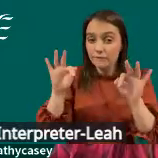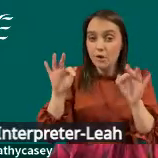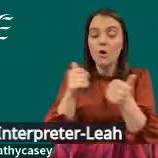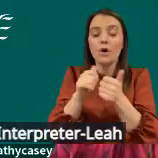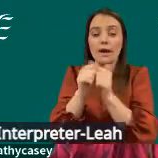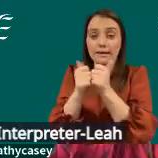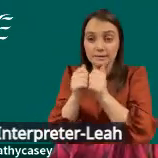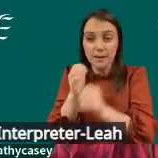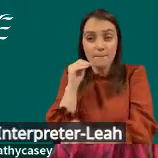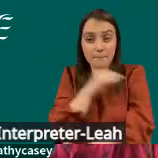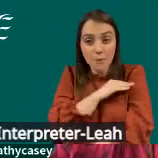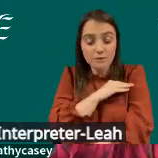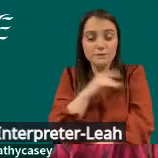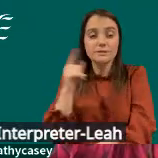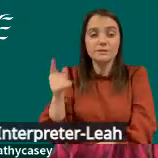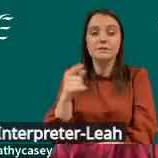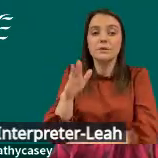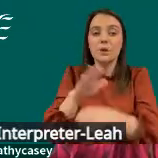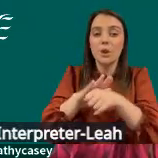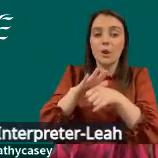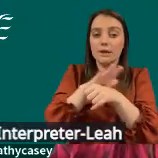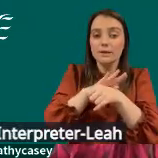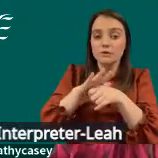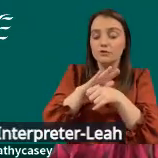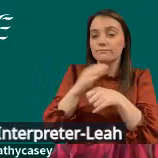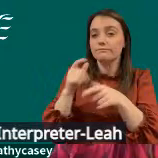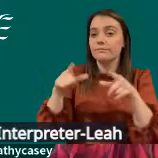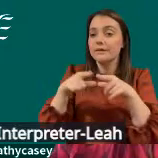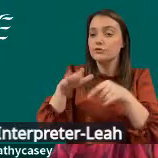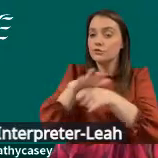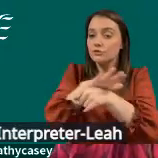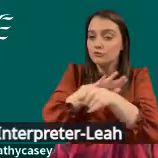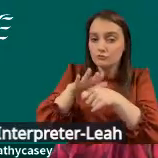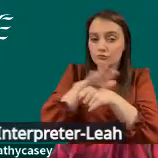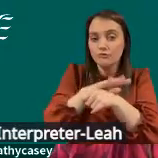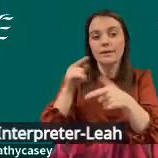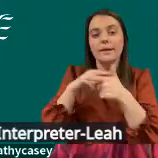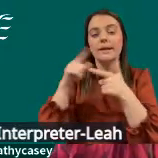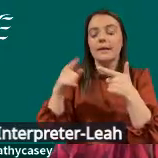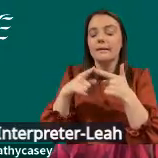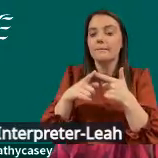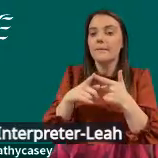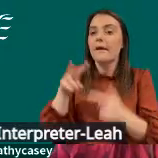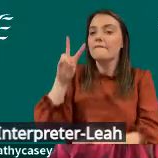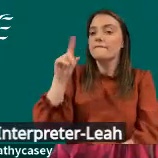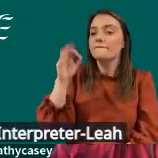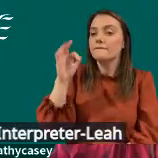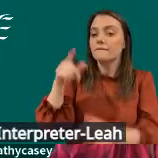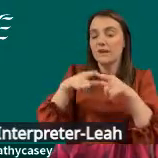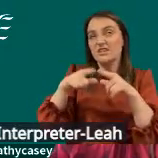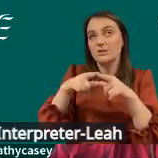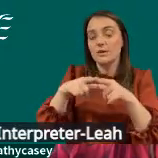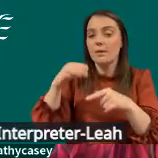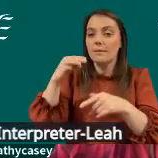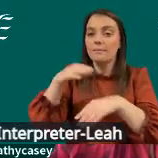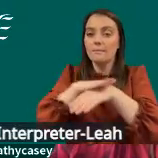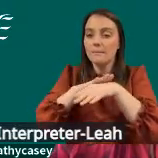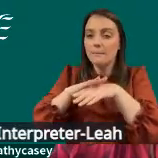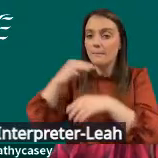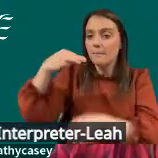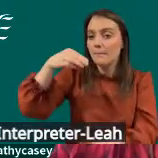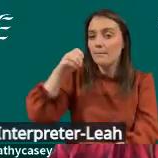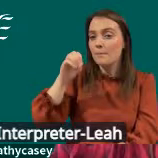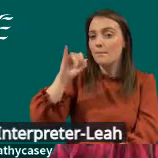cream or tablet or a pessary. And there's also vaginal moisturizers, lubricants, surgery if